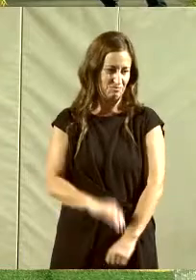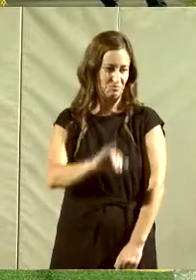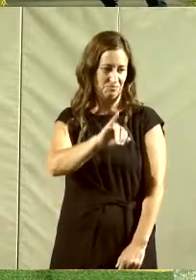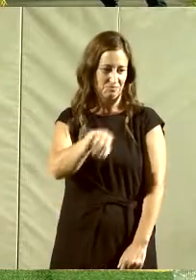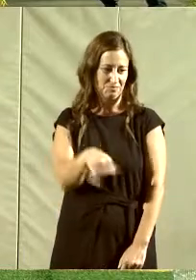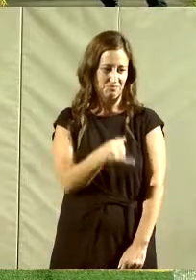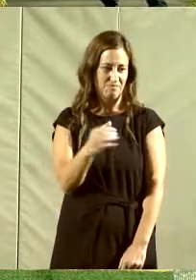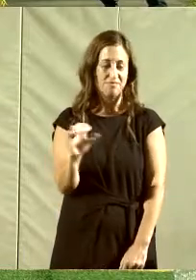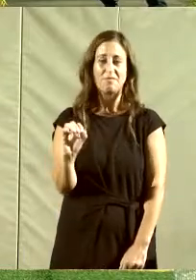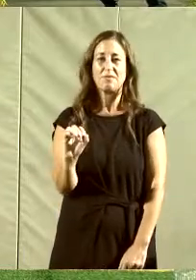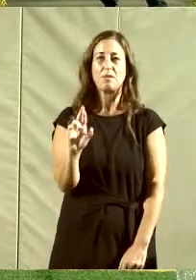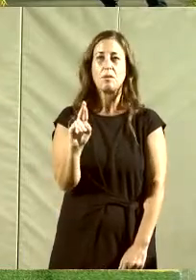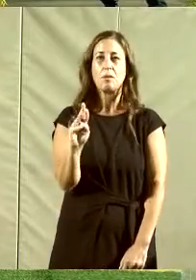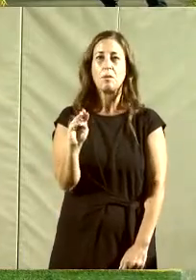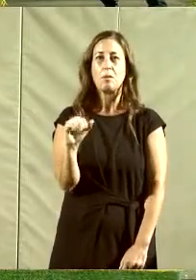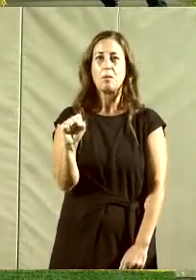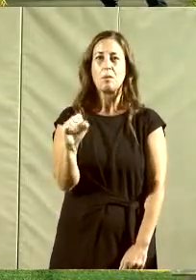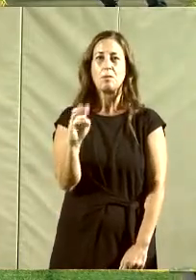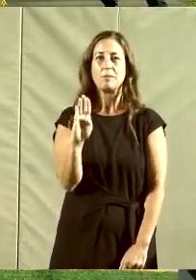Jalen Jade Ormsby.